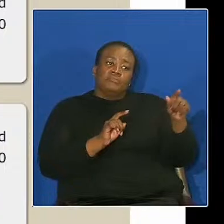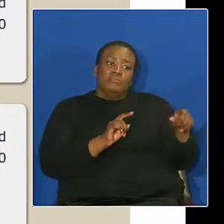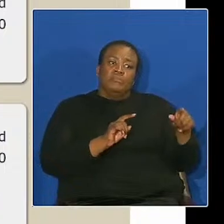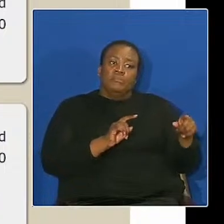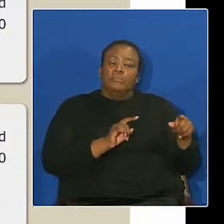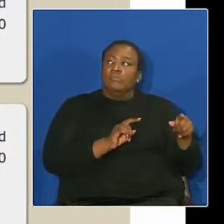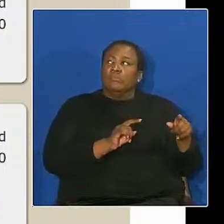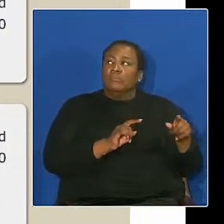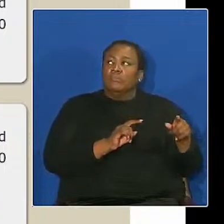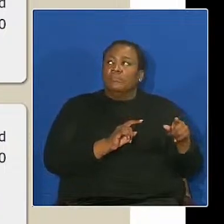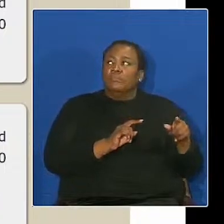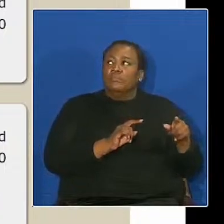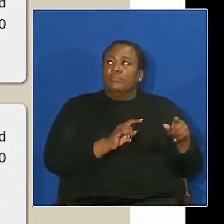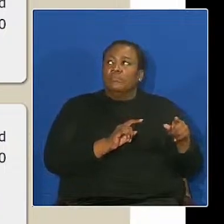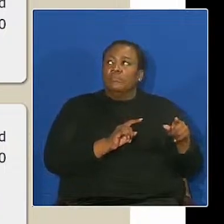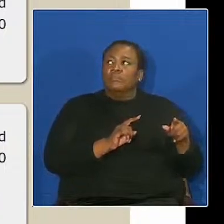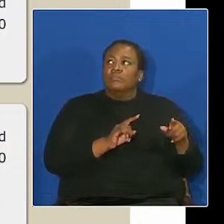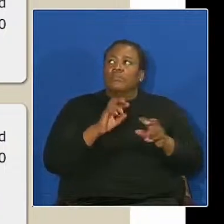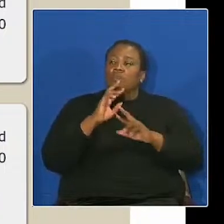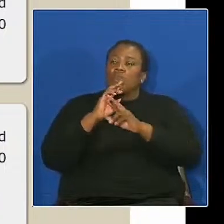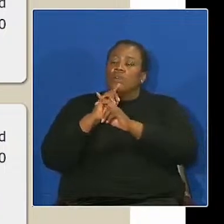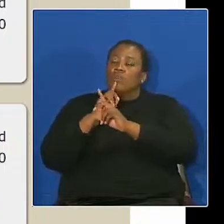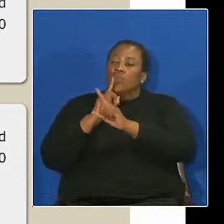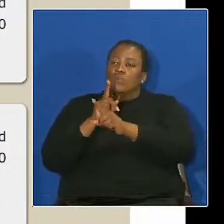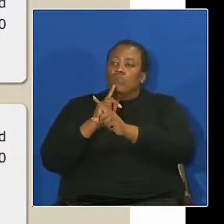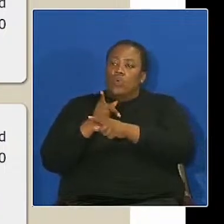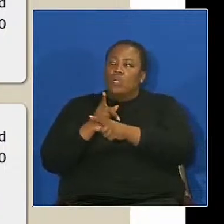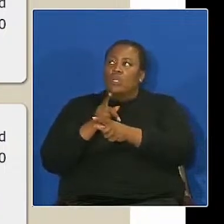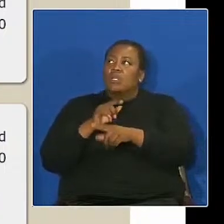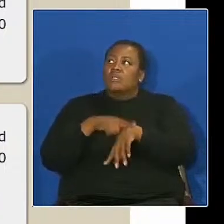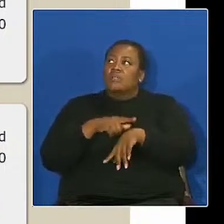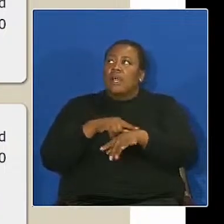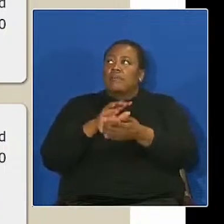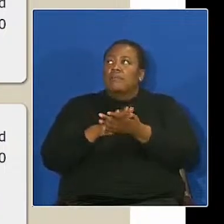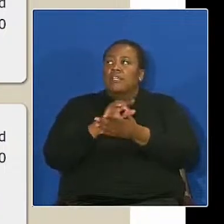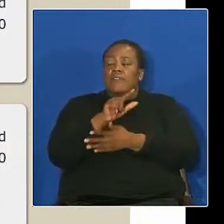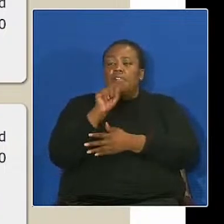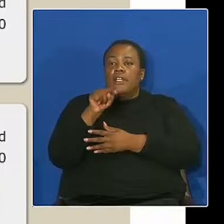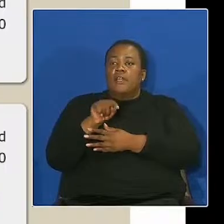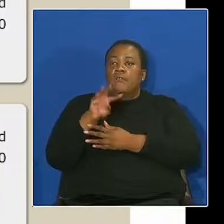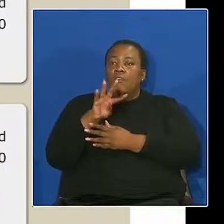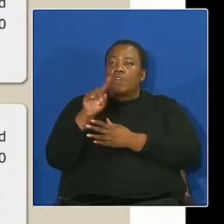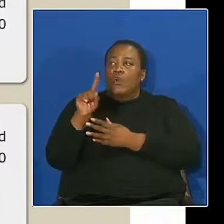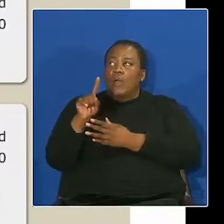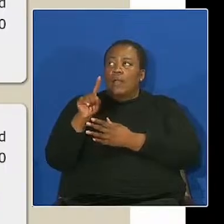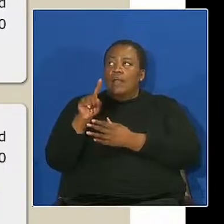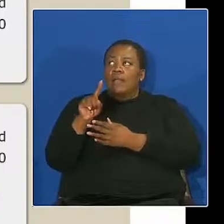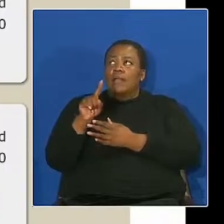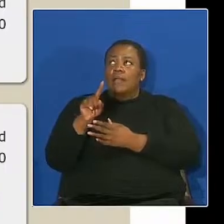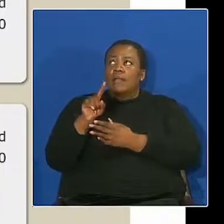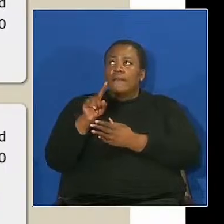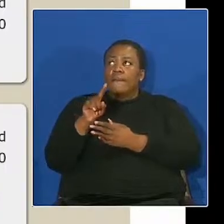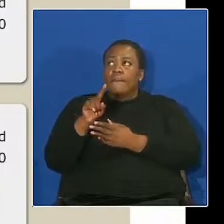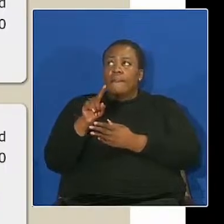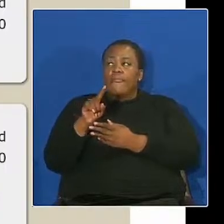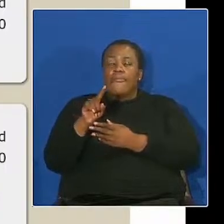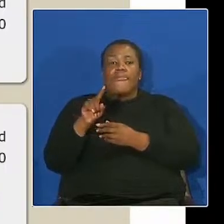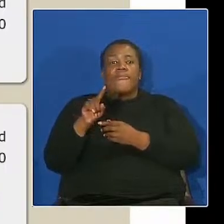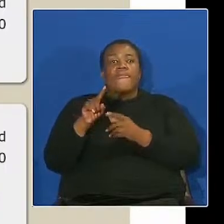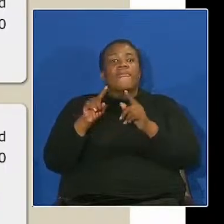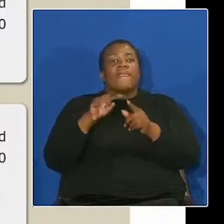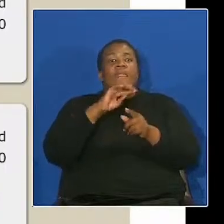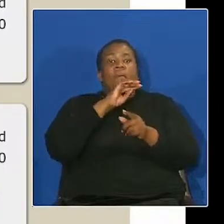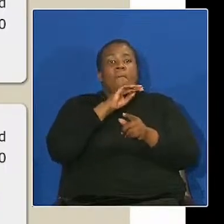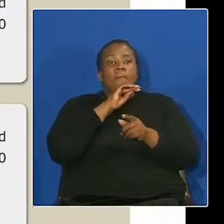Mukhozi is responding at 1741 that J175 is